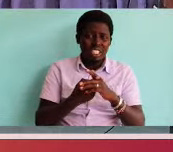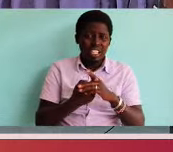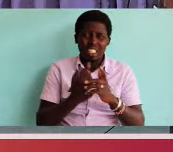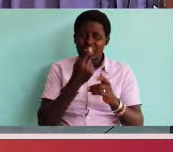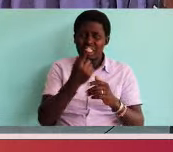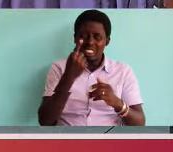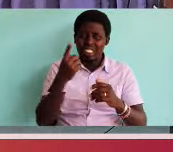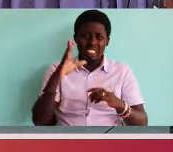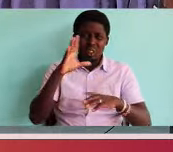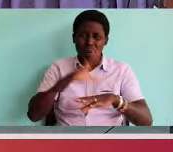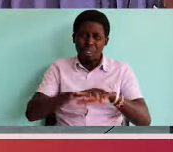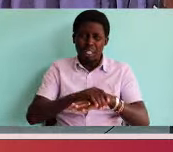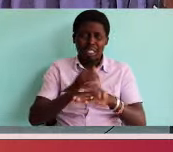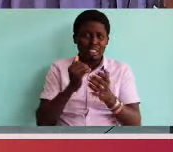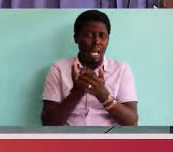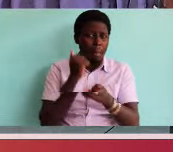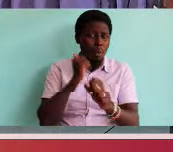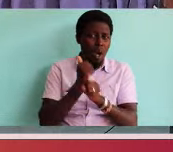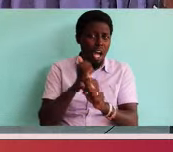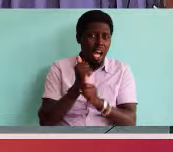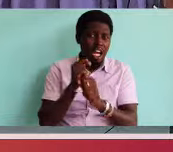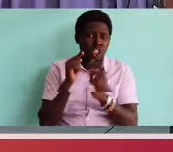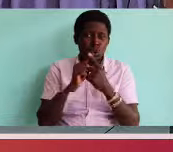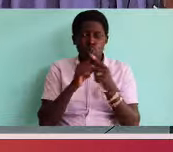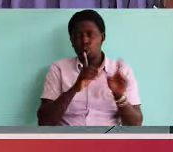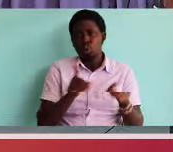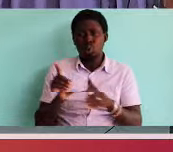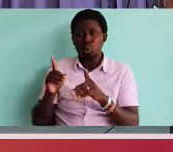do. Work was not